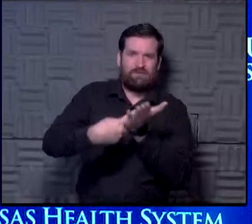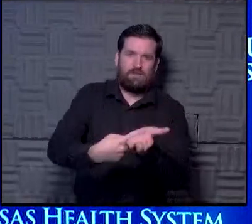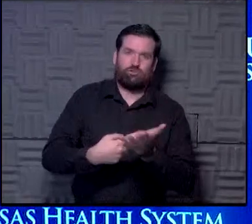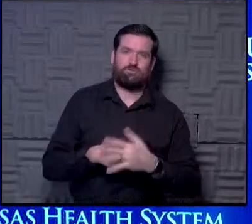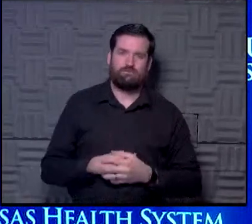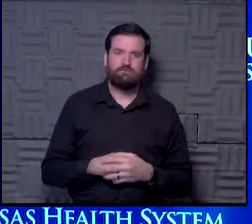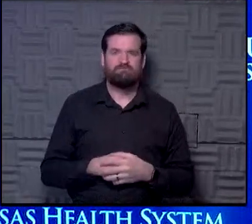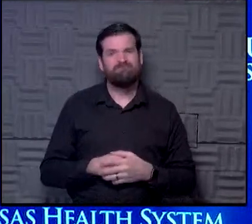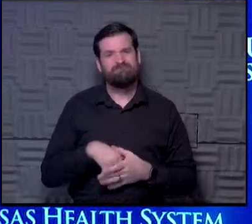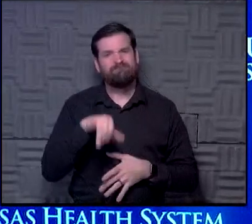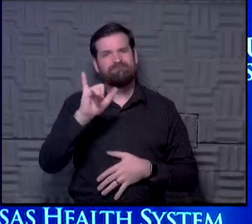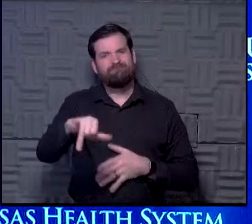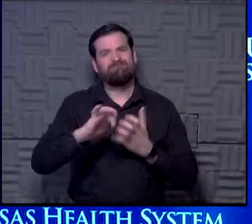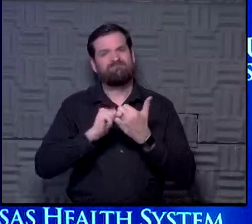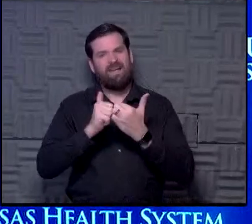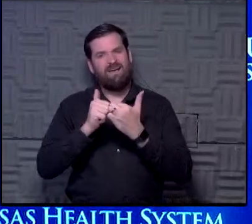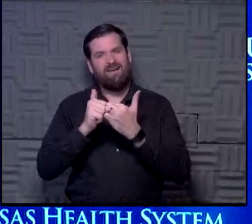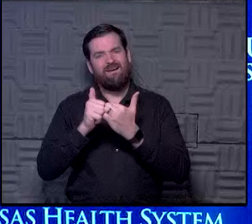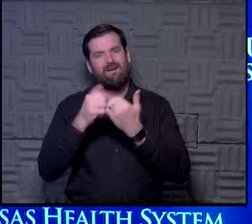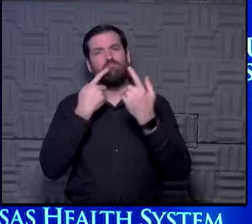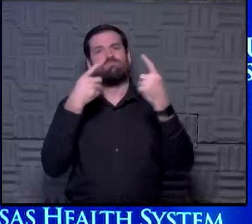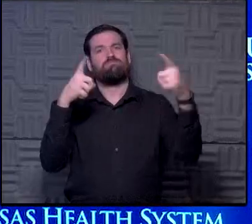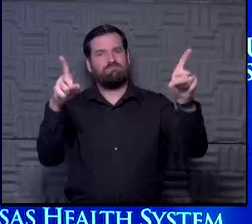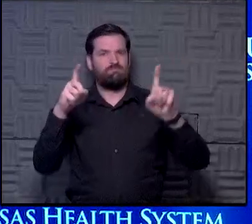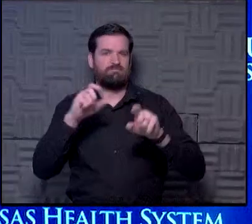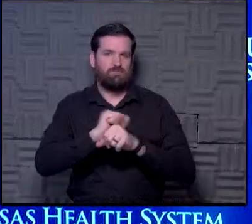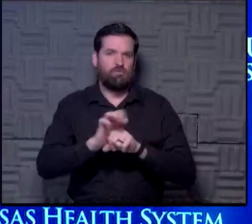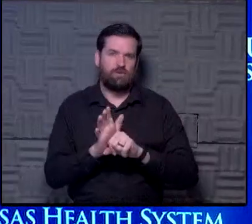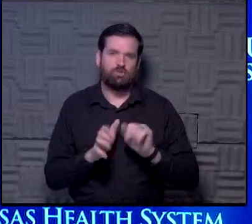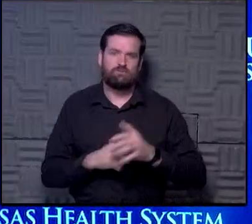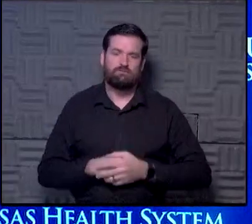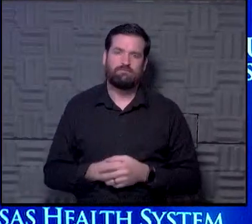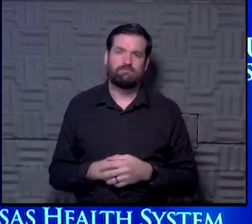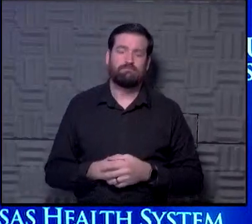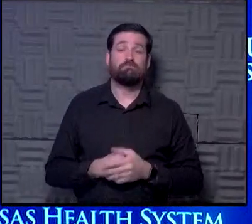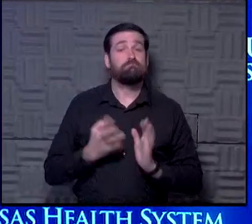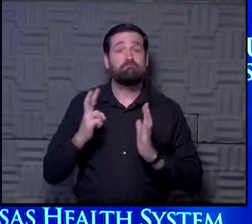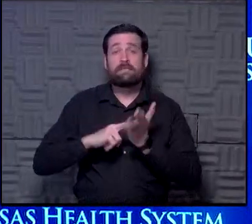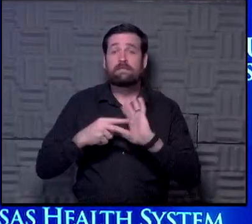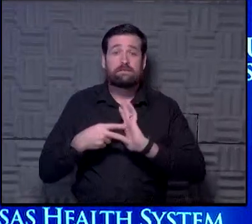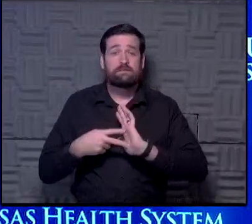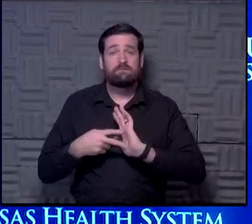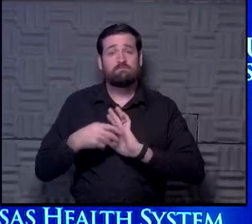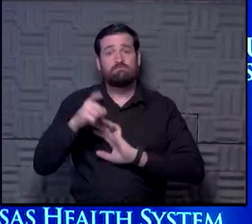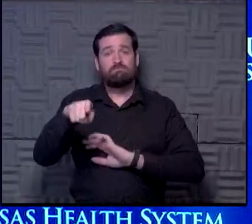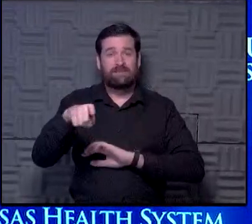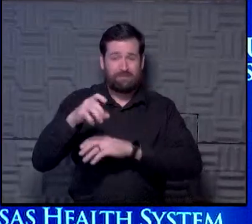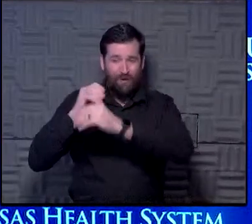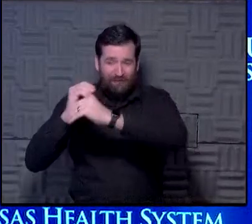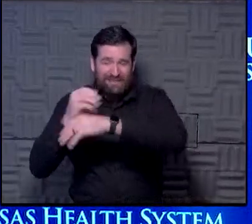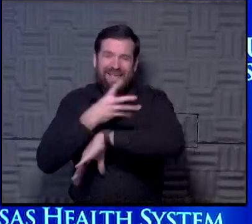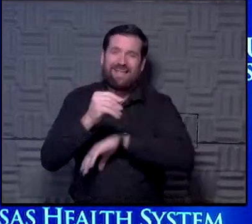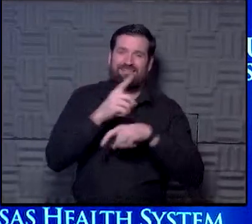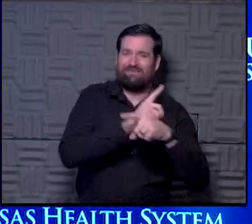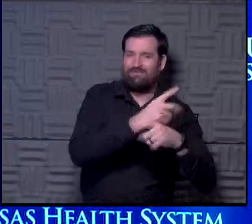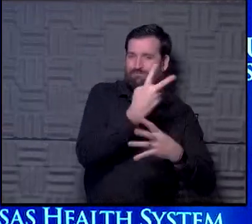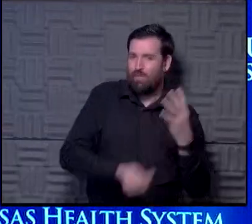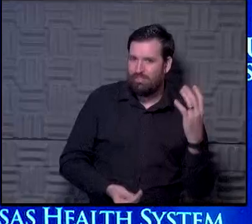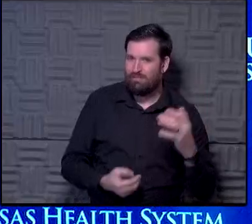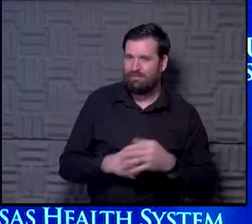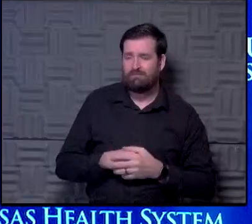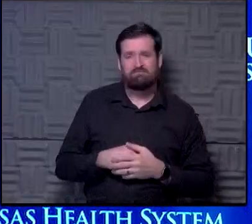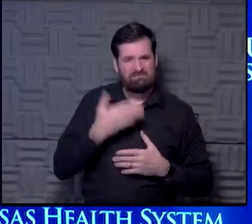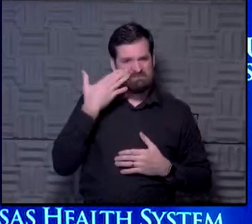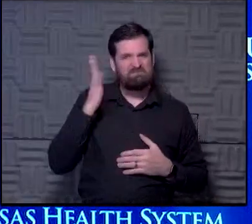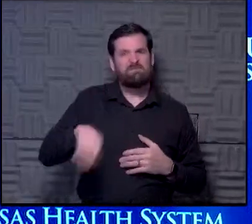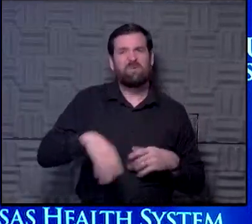That's the way we can beat the coronavirus. And what it means is you have to be on offense, you have to be on defense. We know